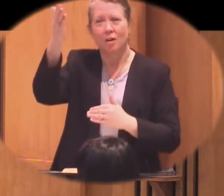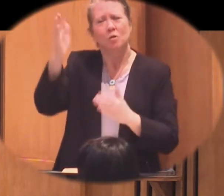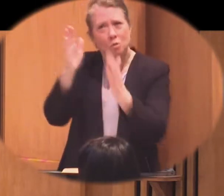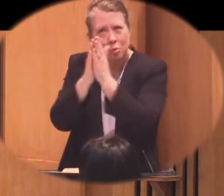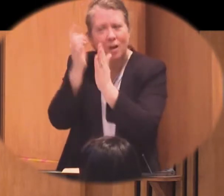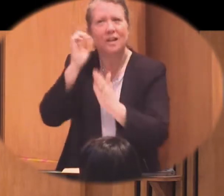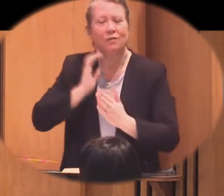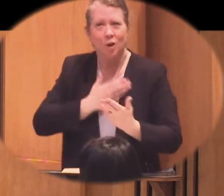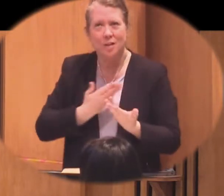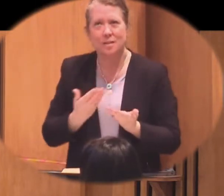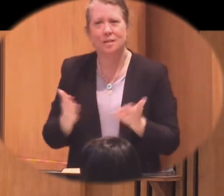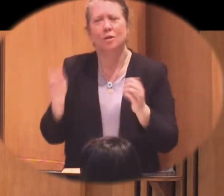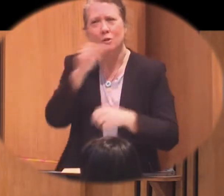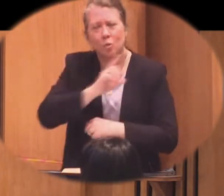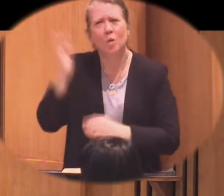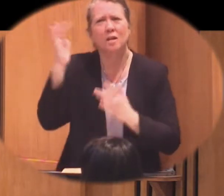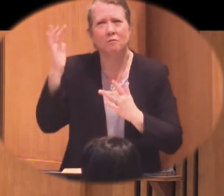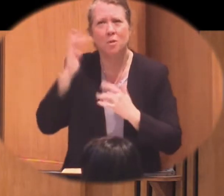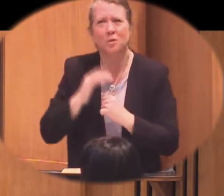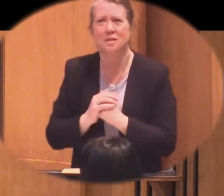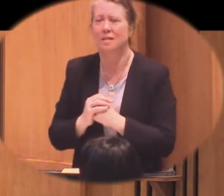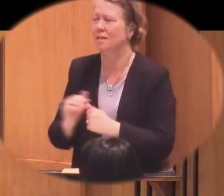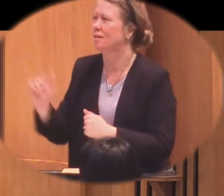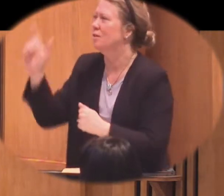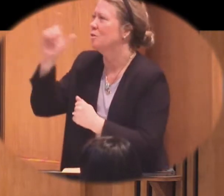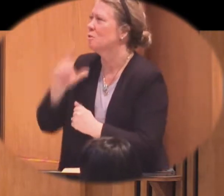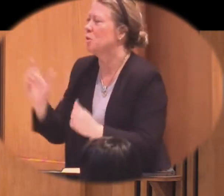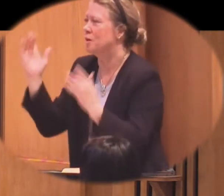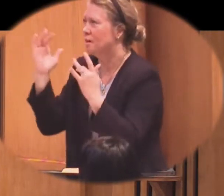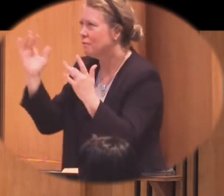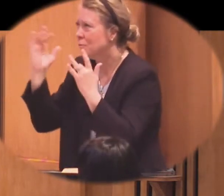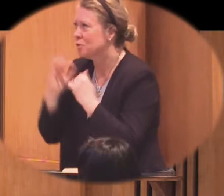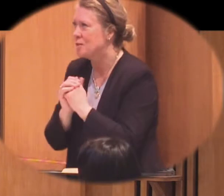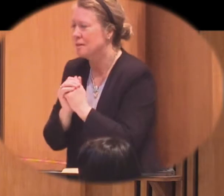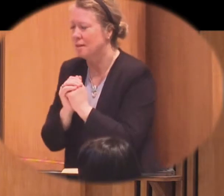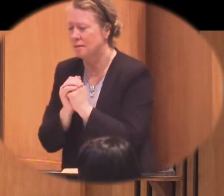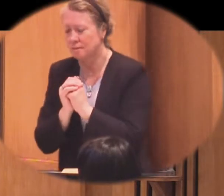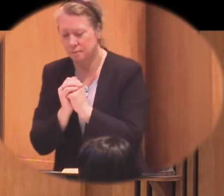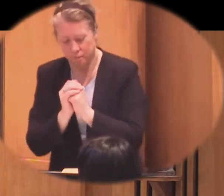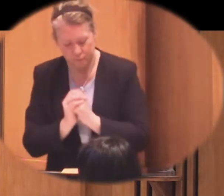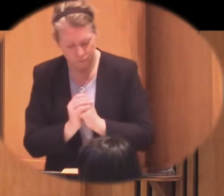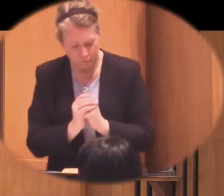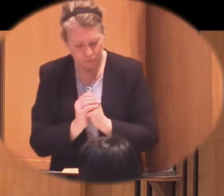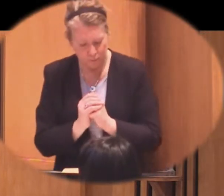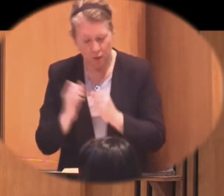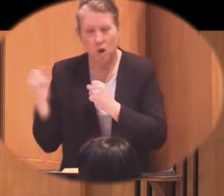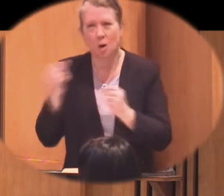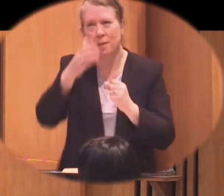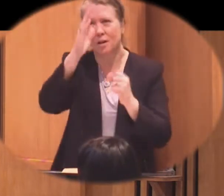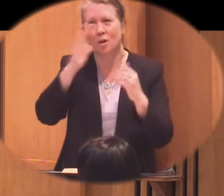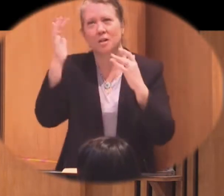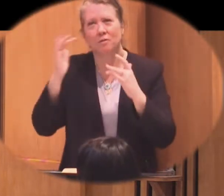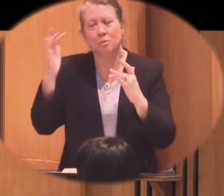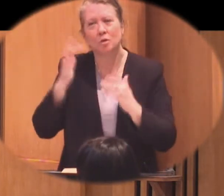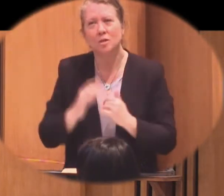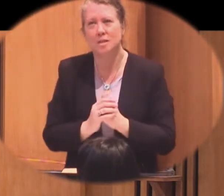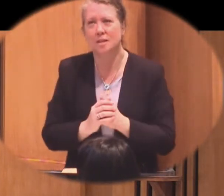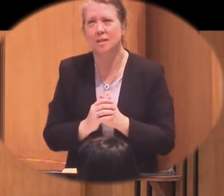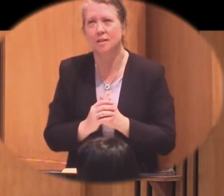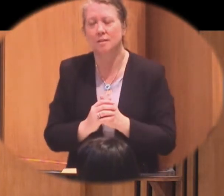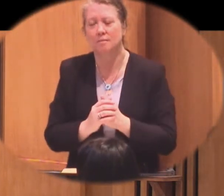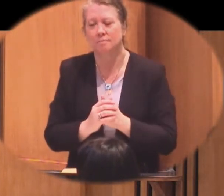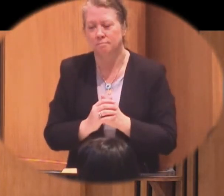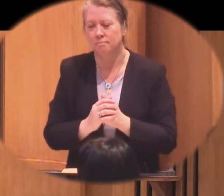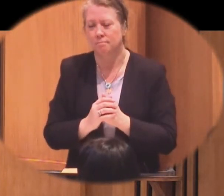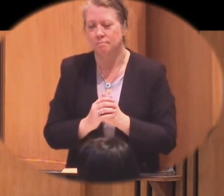intercede for us. Lord, have mercy. Lord, have mercy. May Almighty God have mercy on